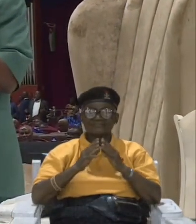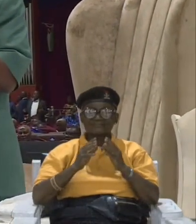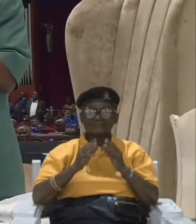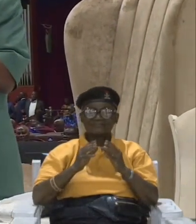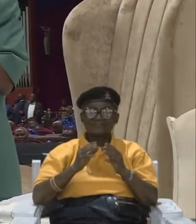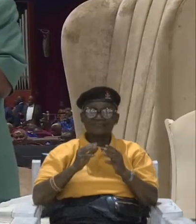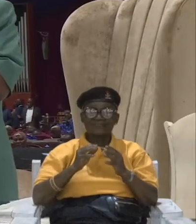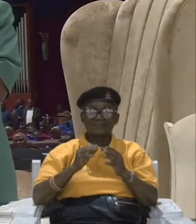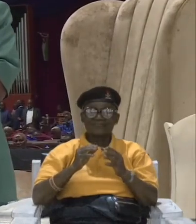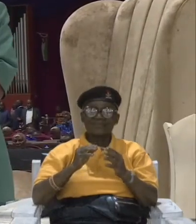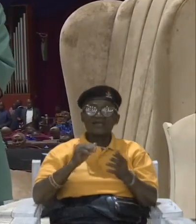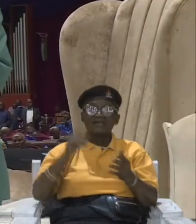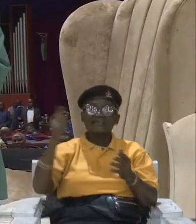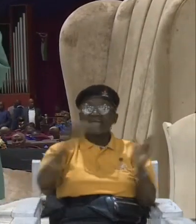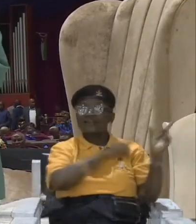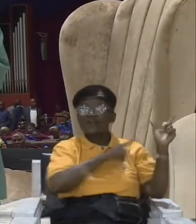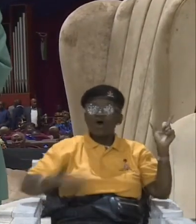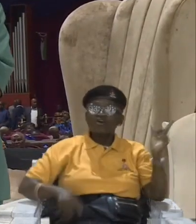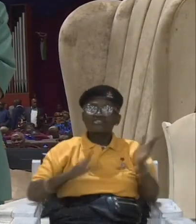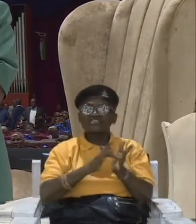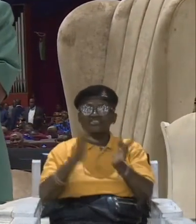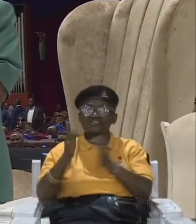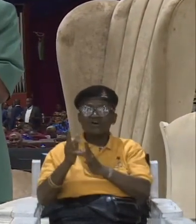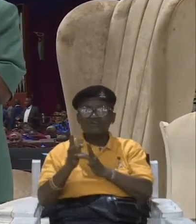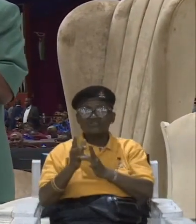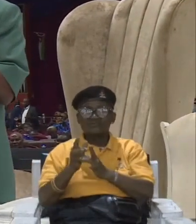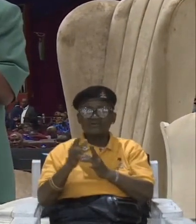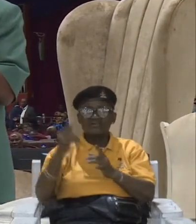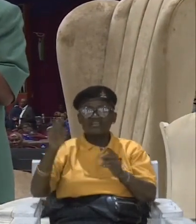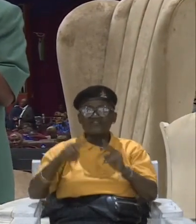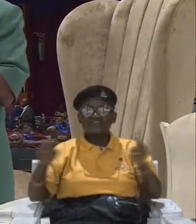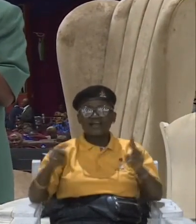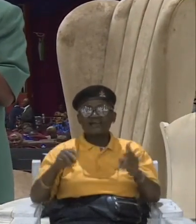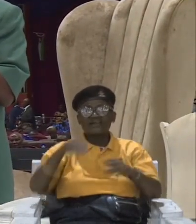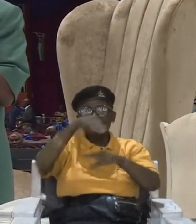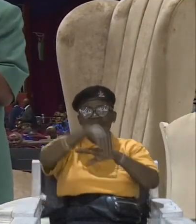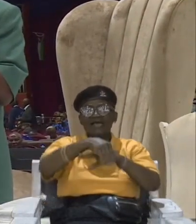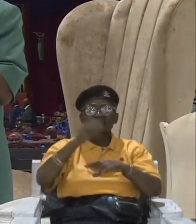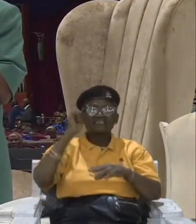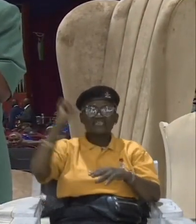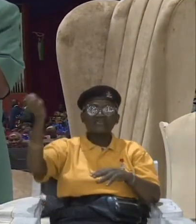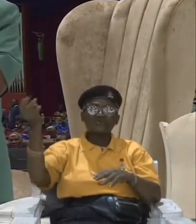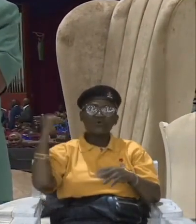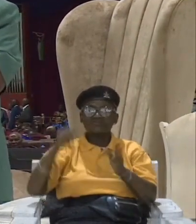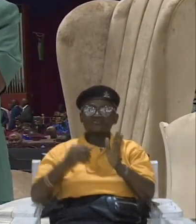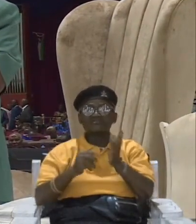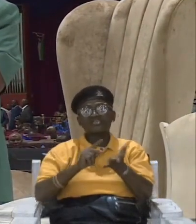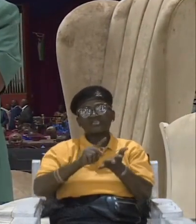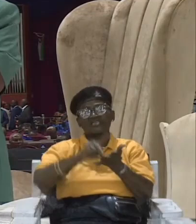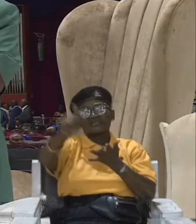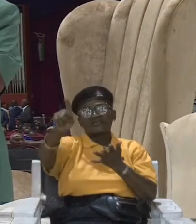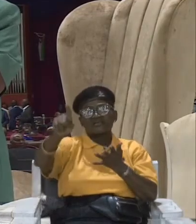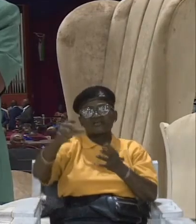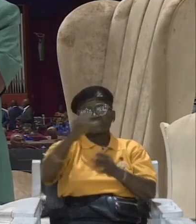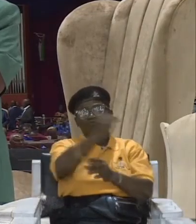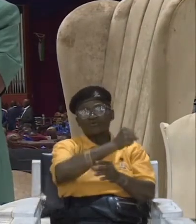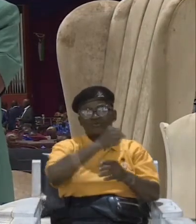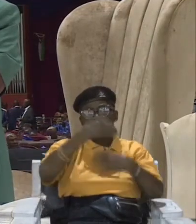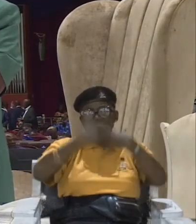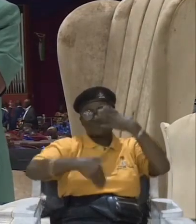The Lord Jesus, the very night in which He was betrayed, took